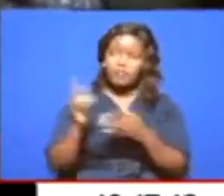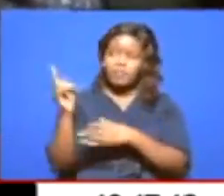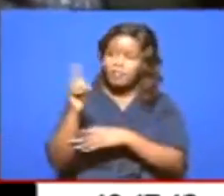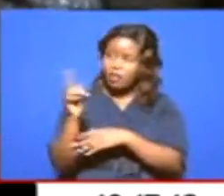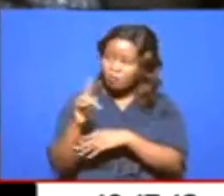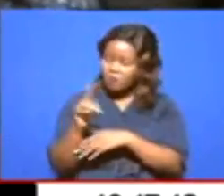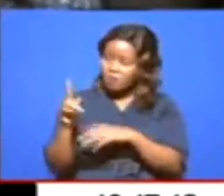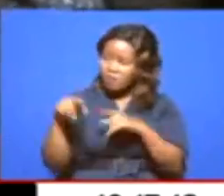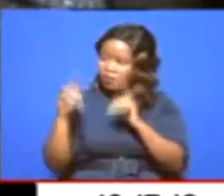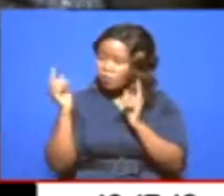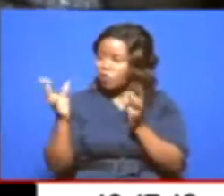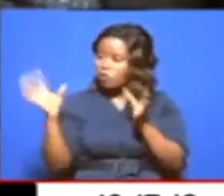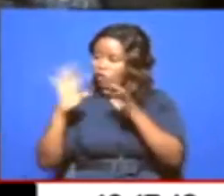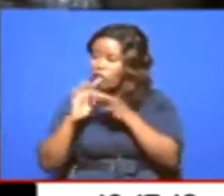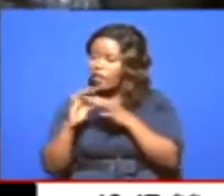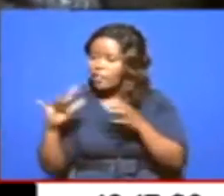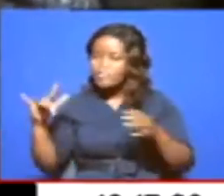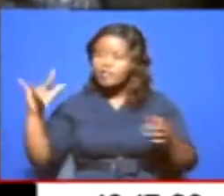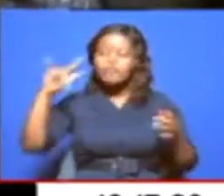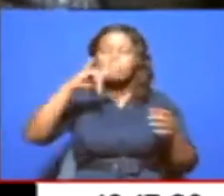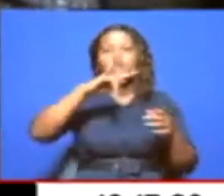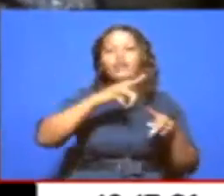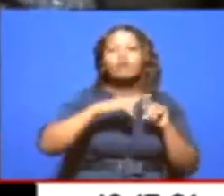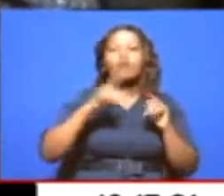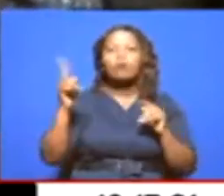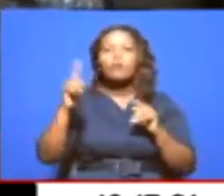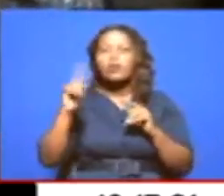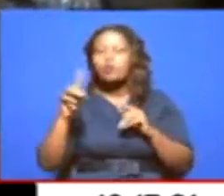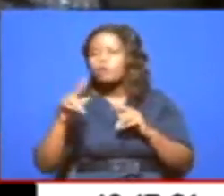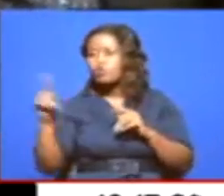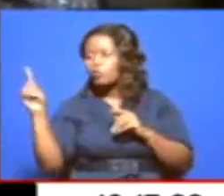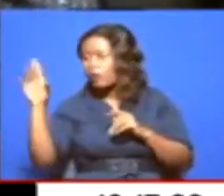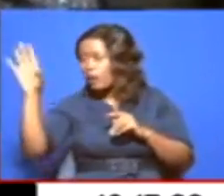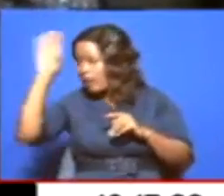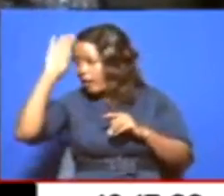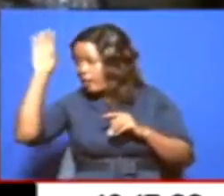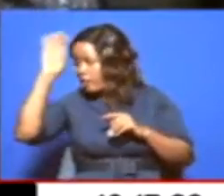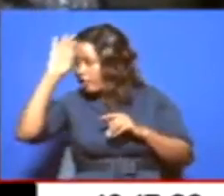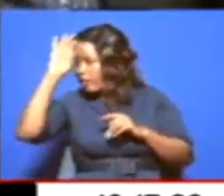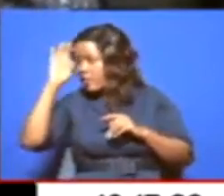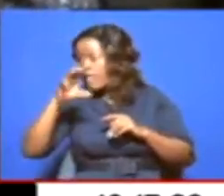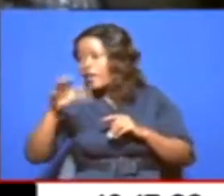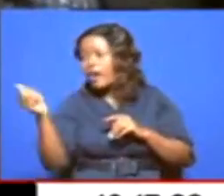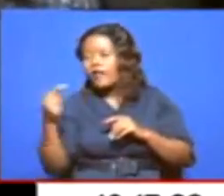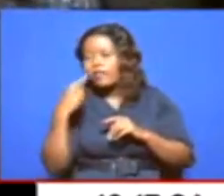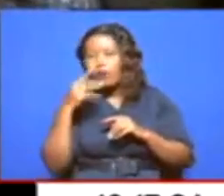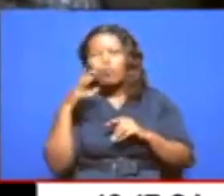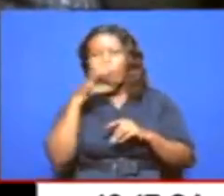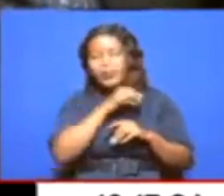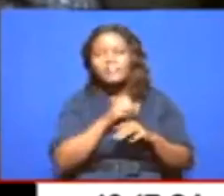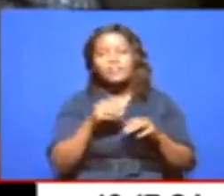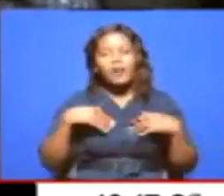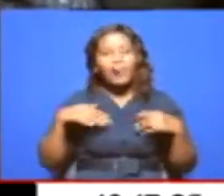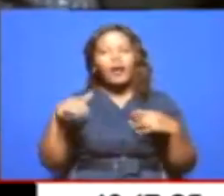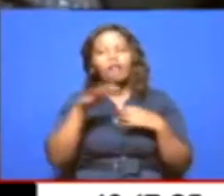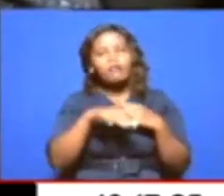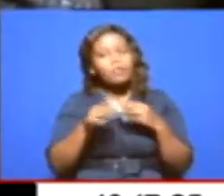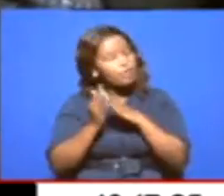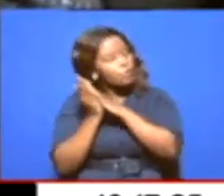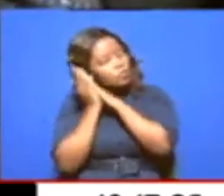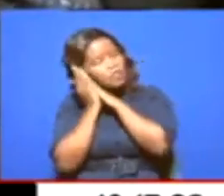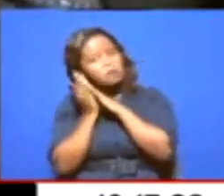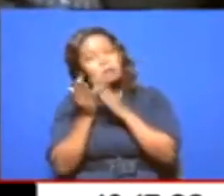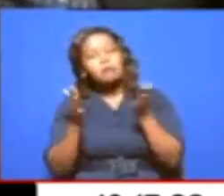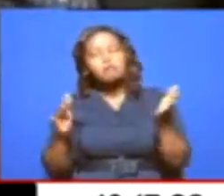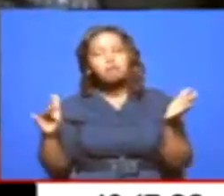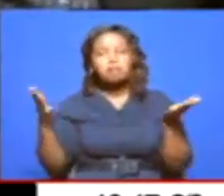flight from Nairobi to Eldoret. Those who might come when there are no flights, and then we have an accommodation, a layover at the airport so